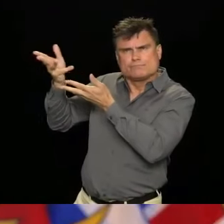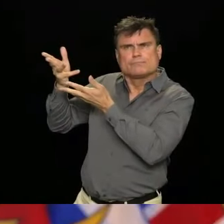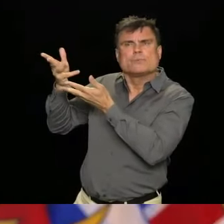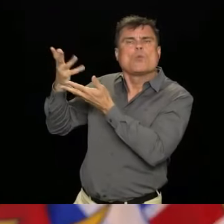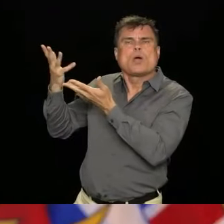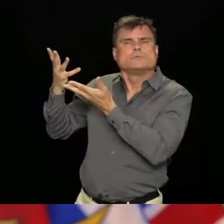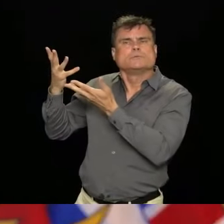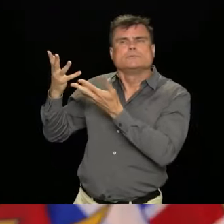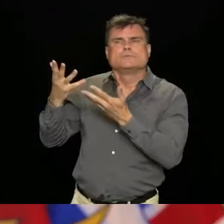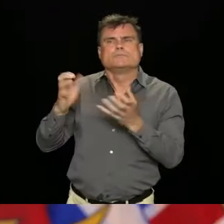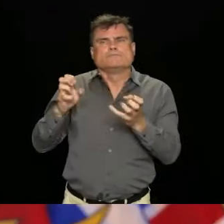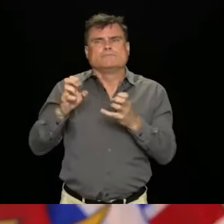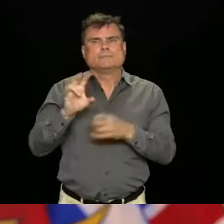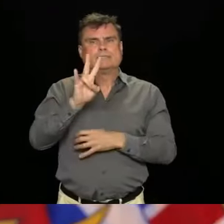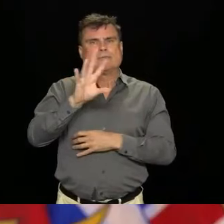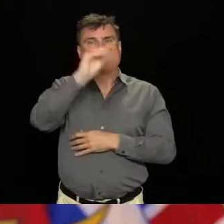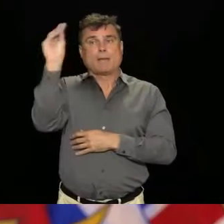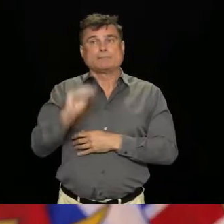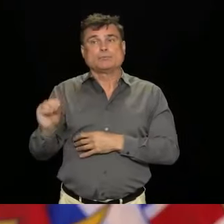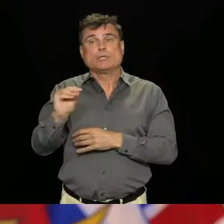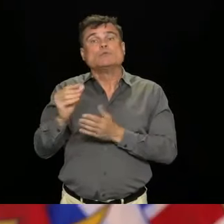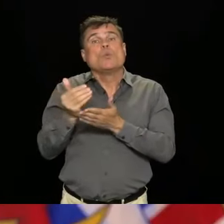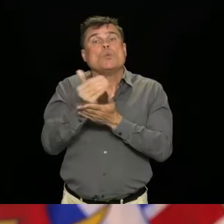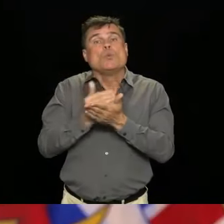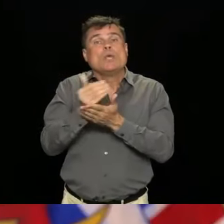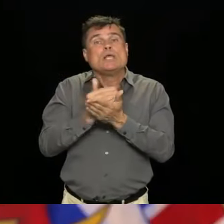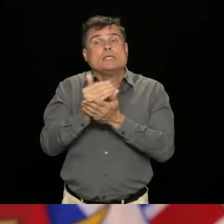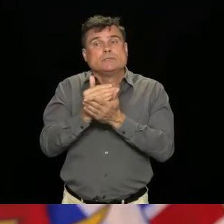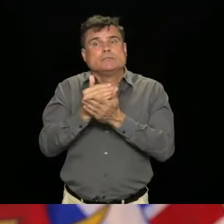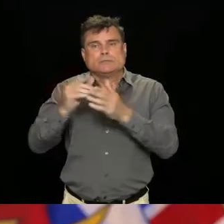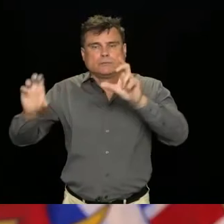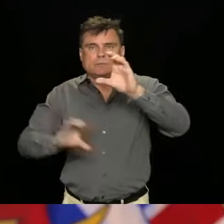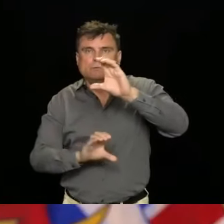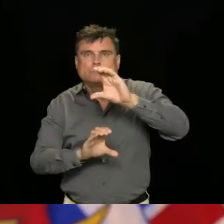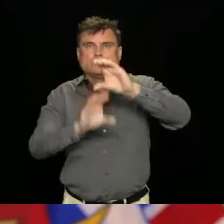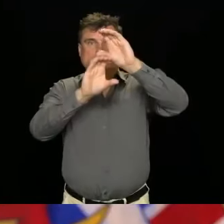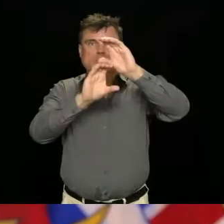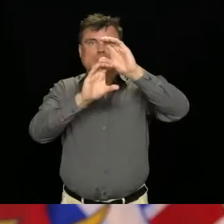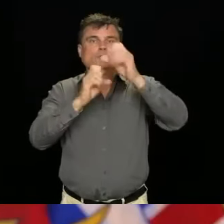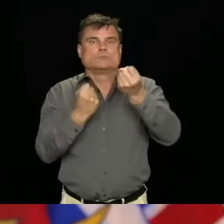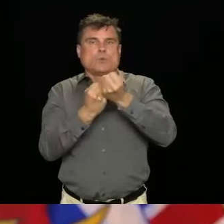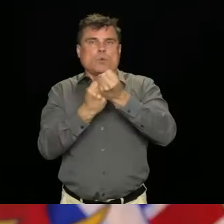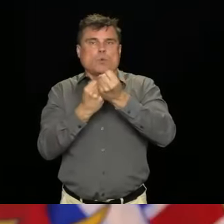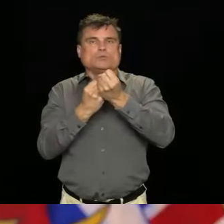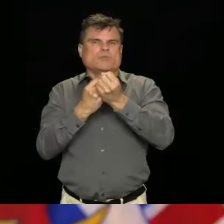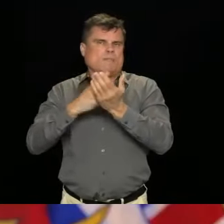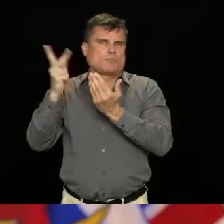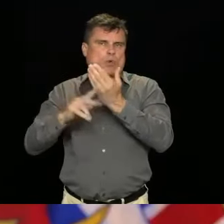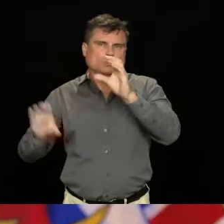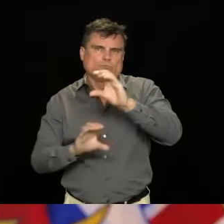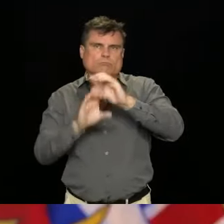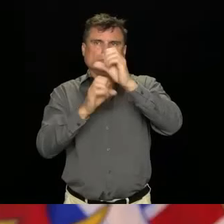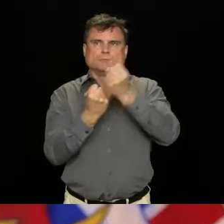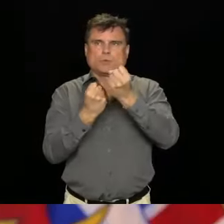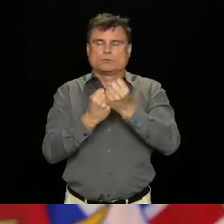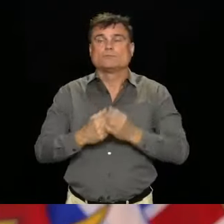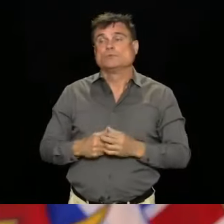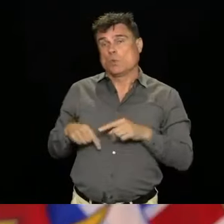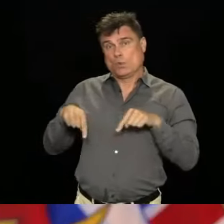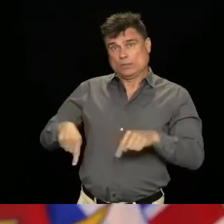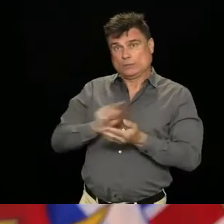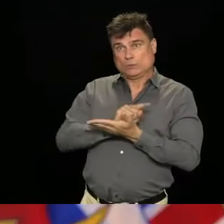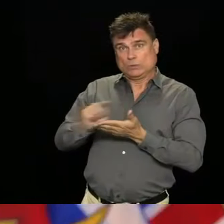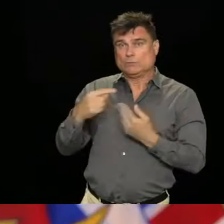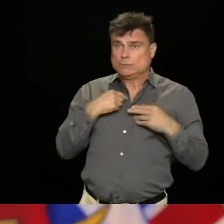for workers. We know businesses need our support as well. We also took action just this week for hardest